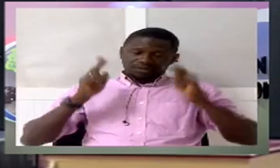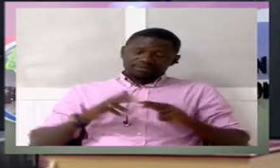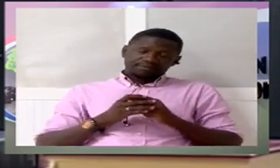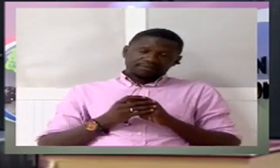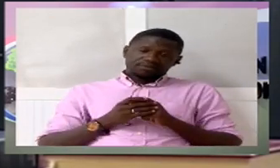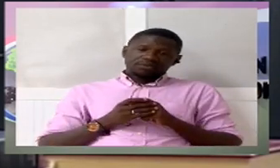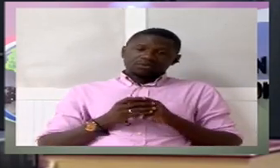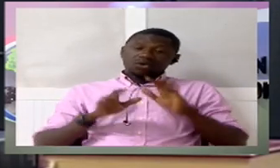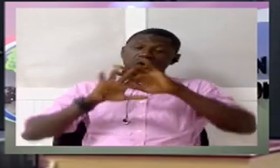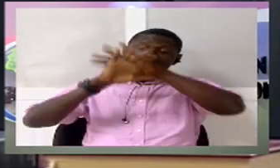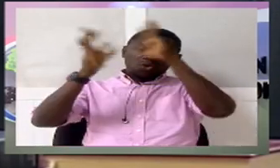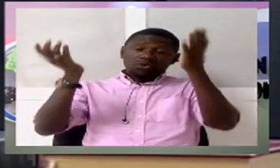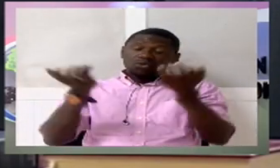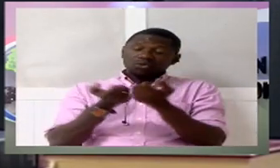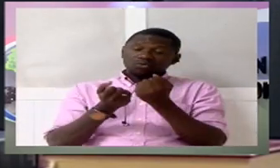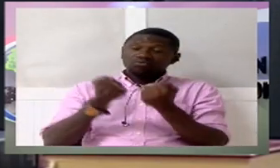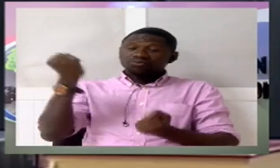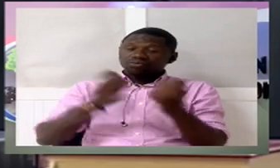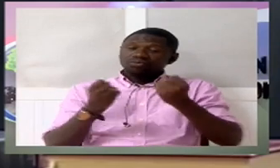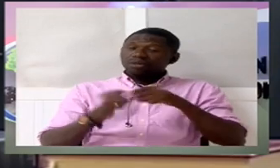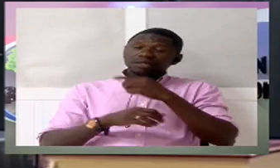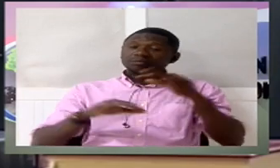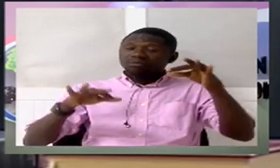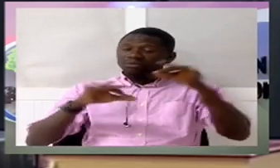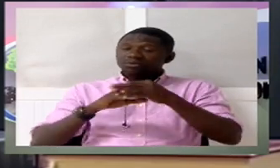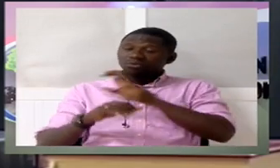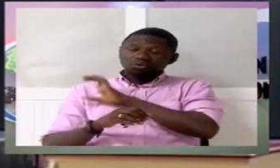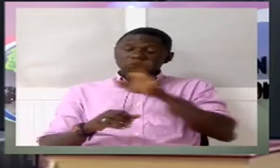All vehicles and matrimonial compounds has been